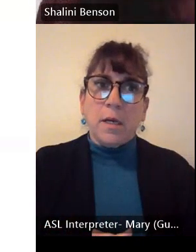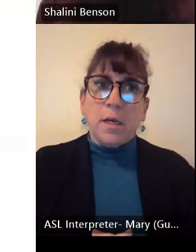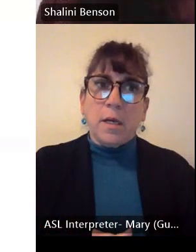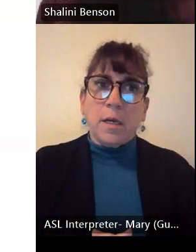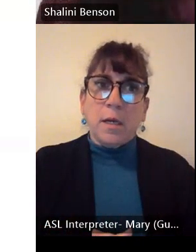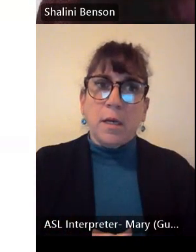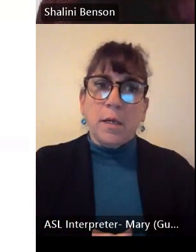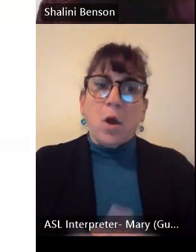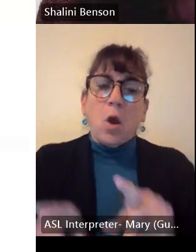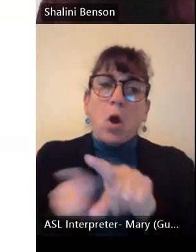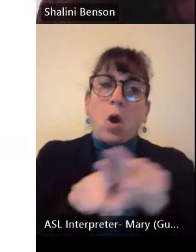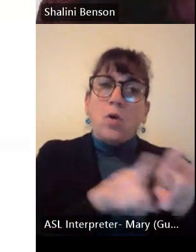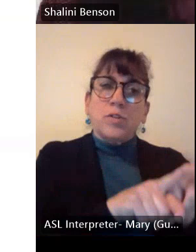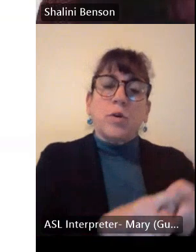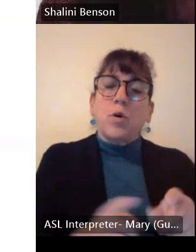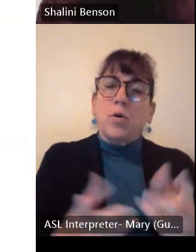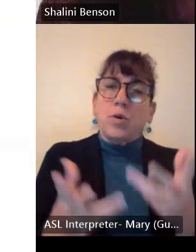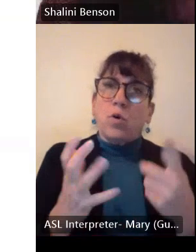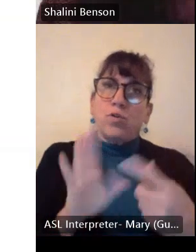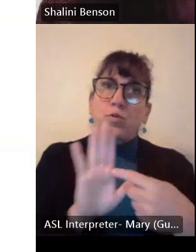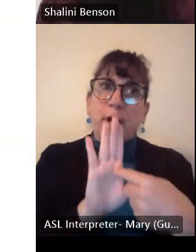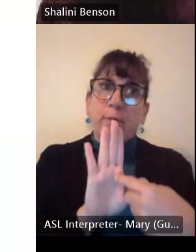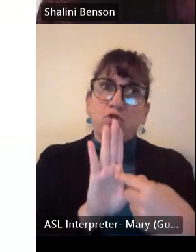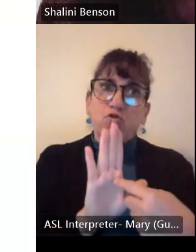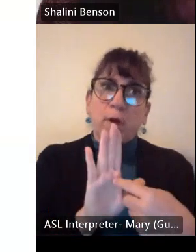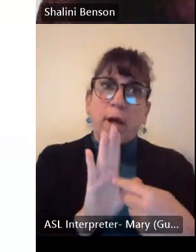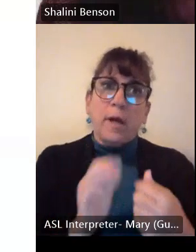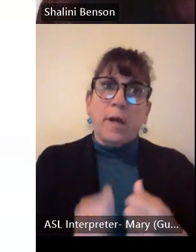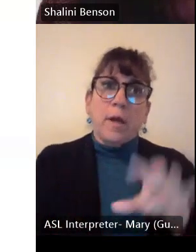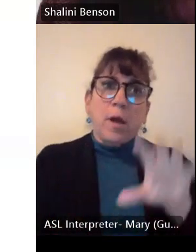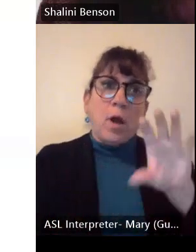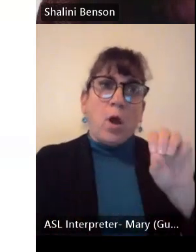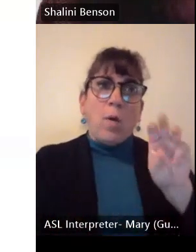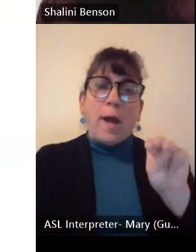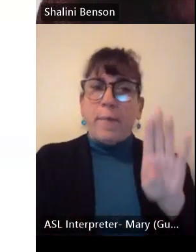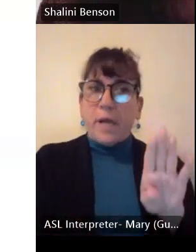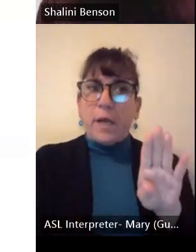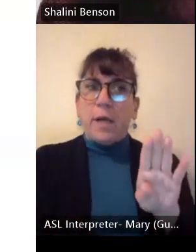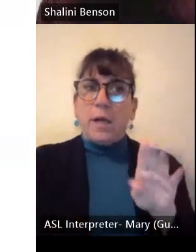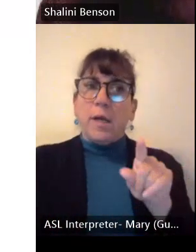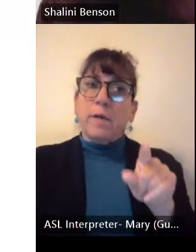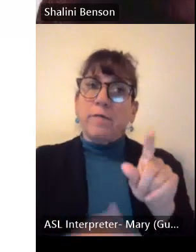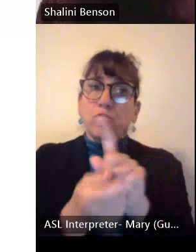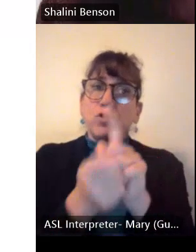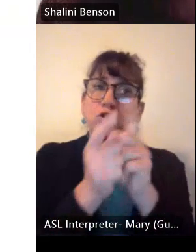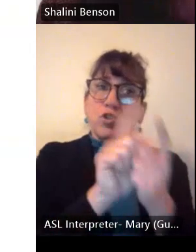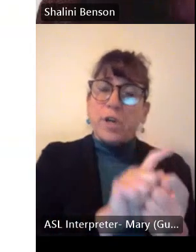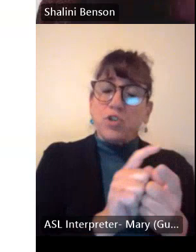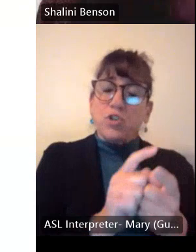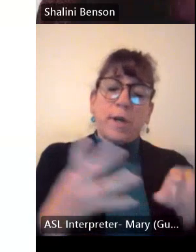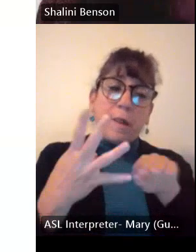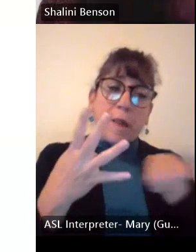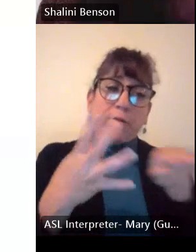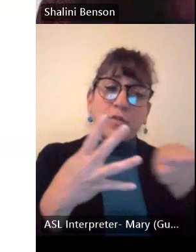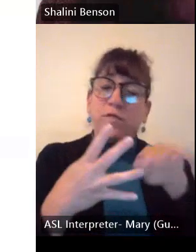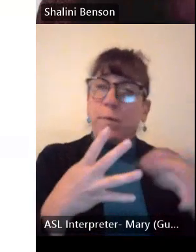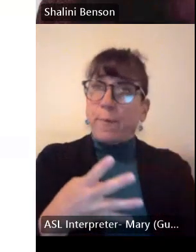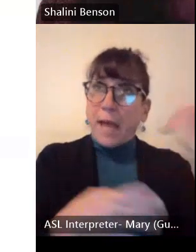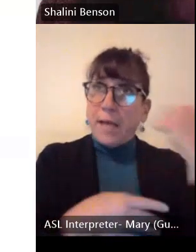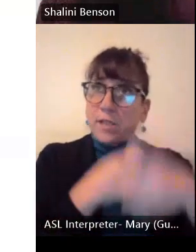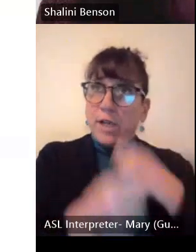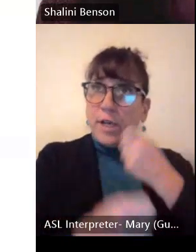You will also want to demonstrate to OMB, if you're changing levels from prior years, you